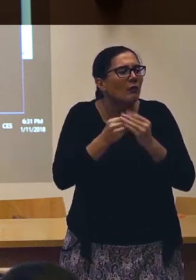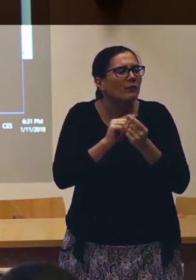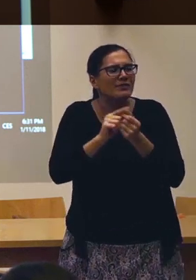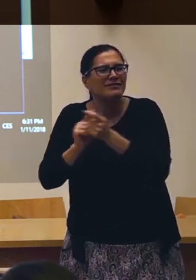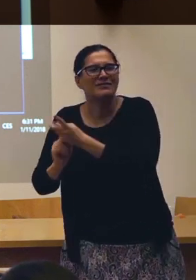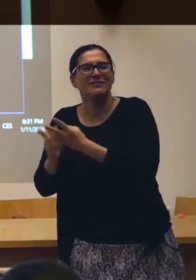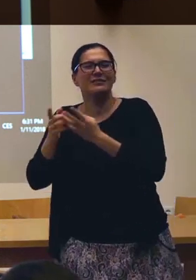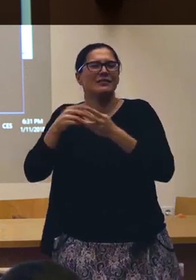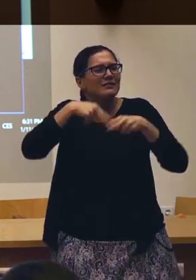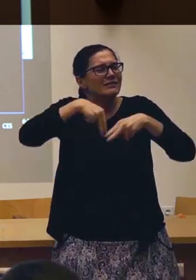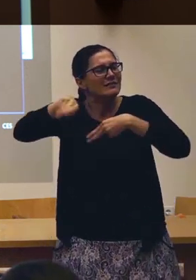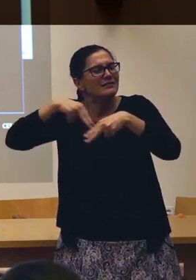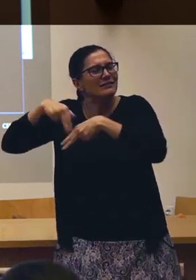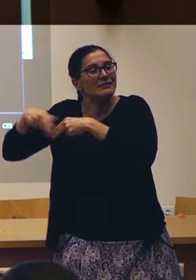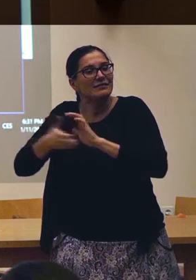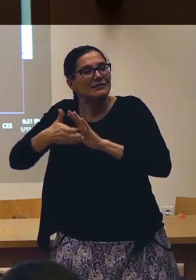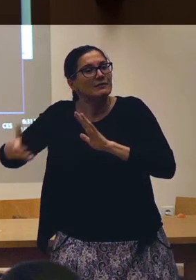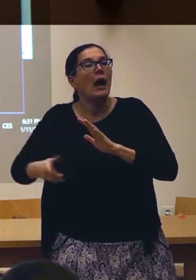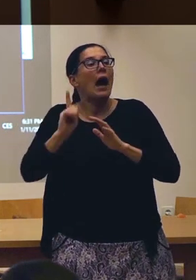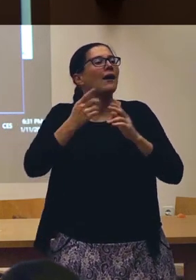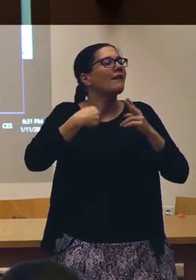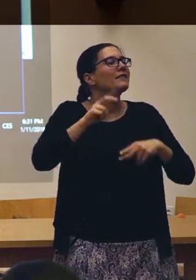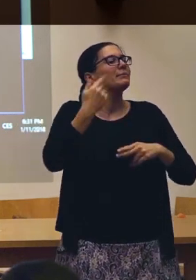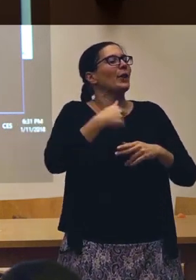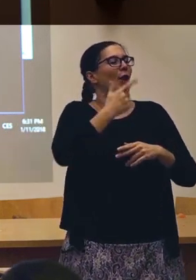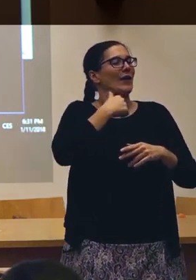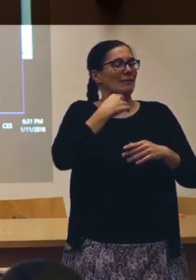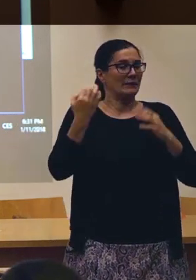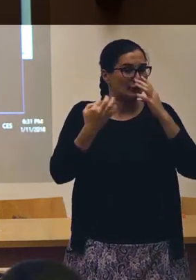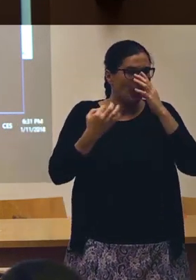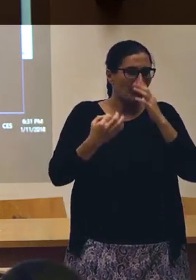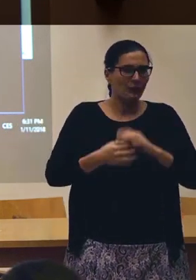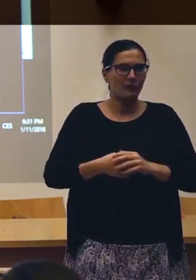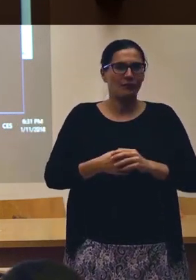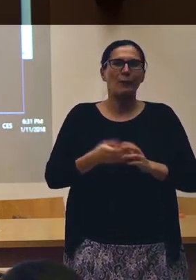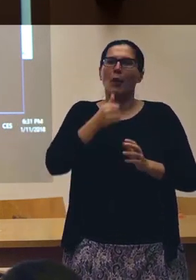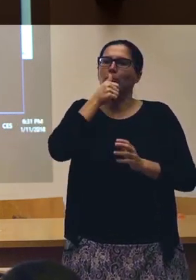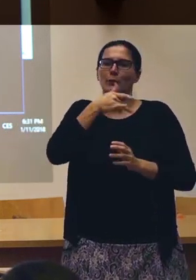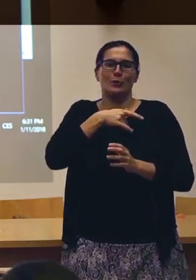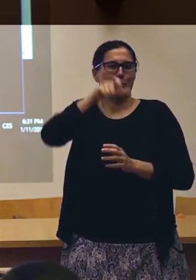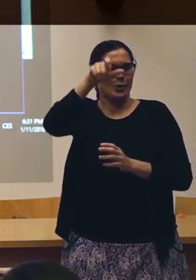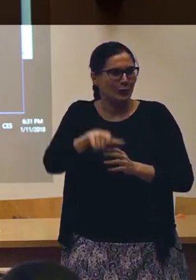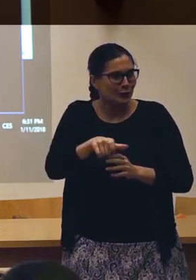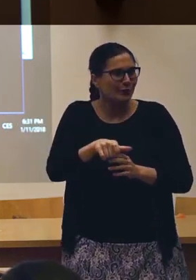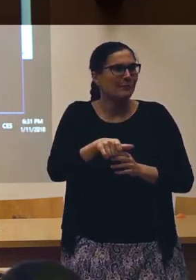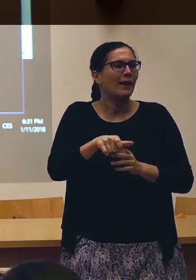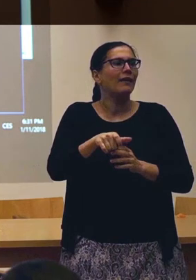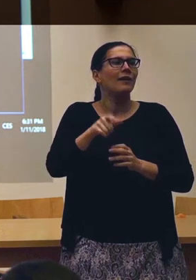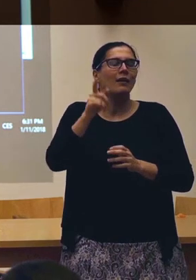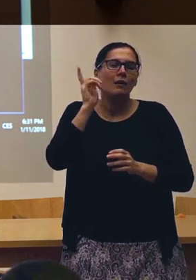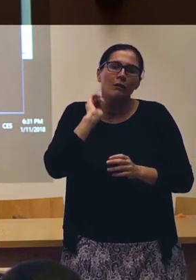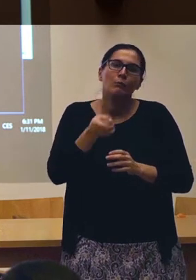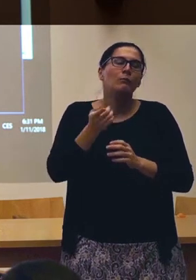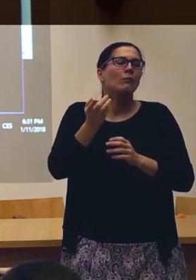a few experiments, but my favorite, it was an argument with one person who has a